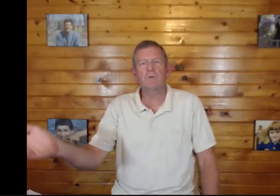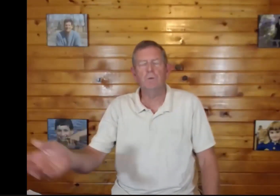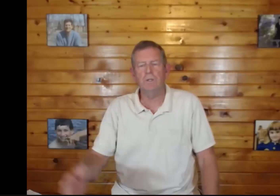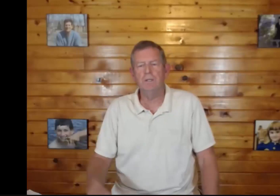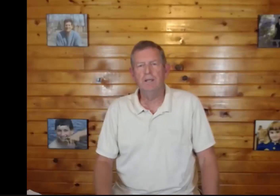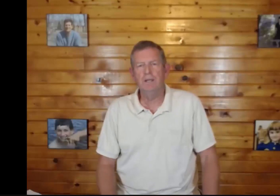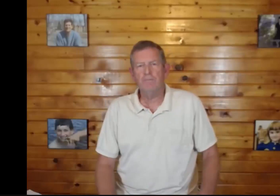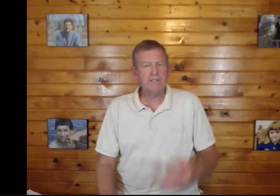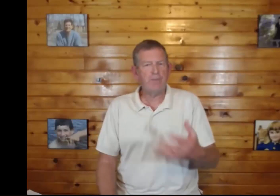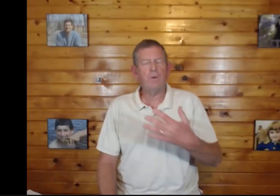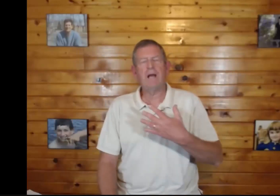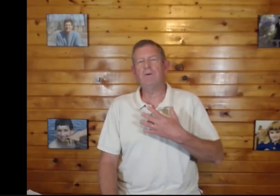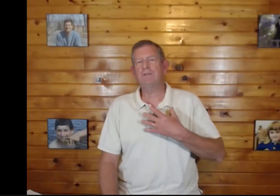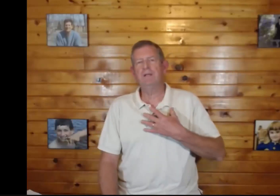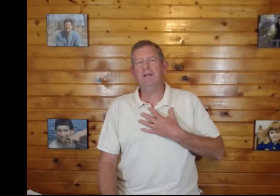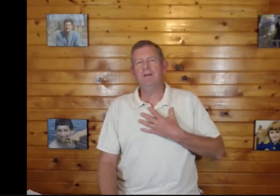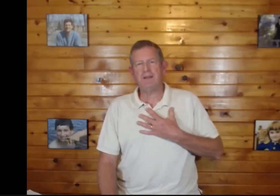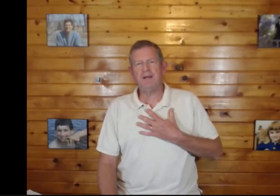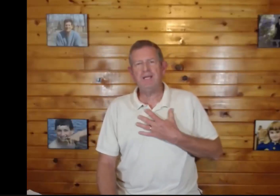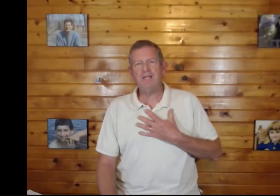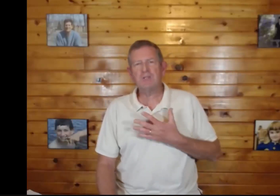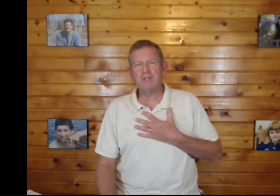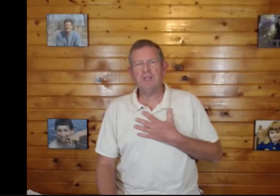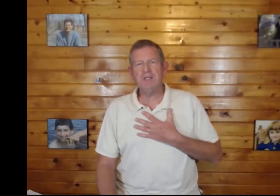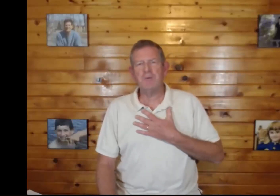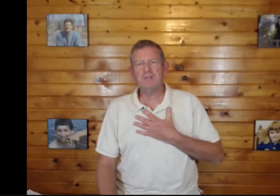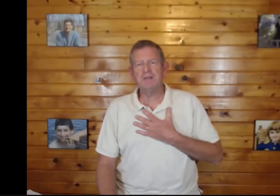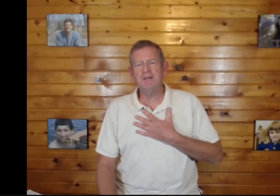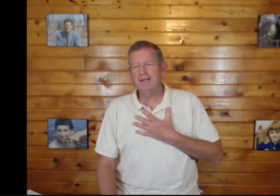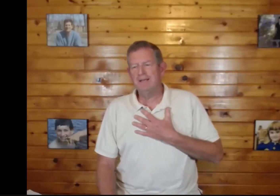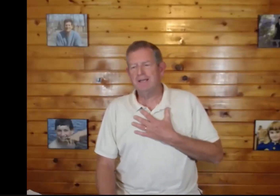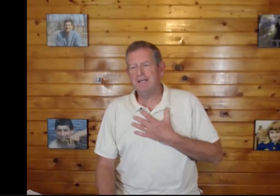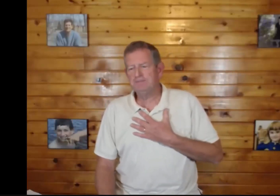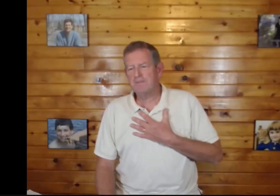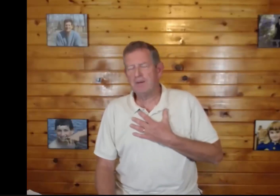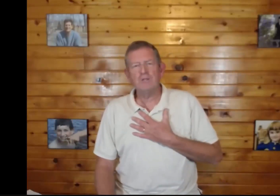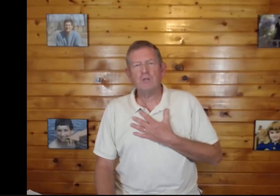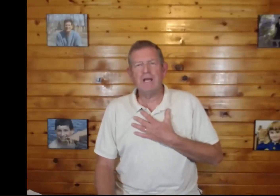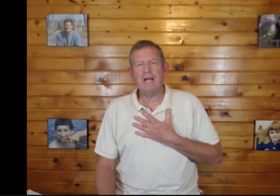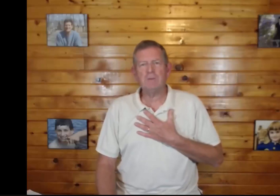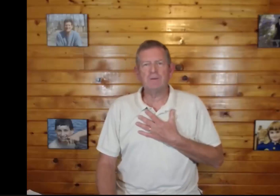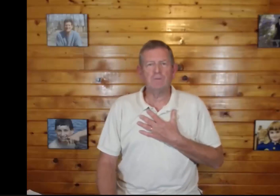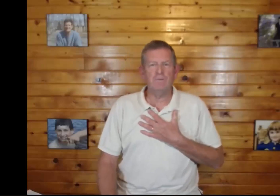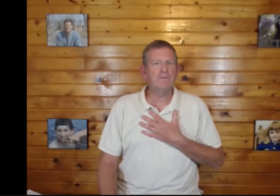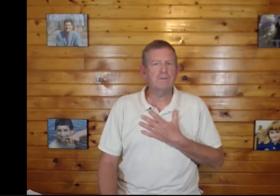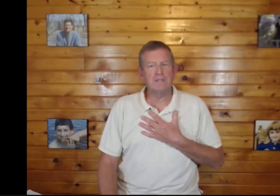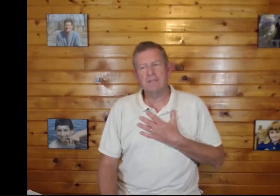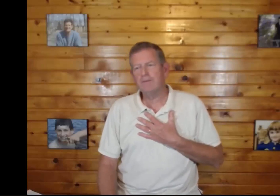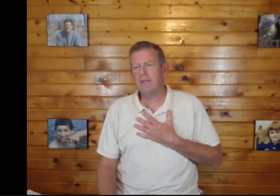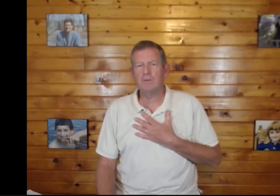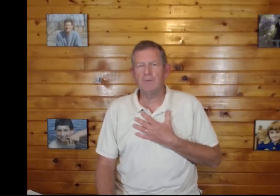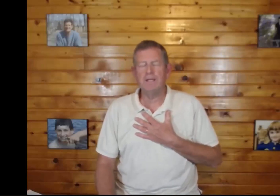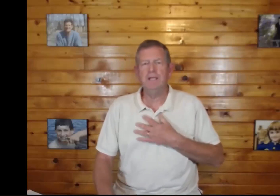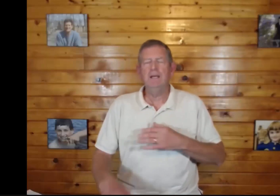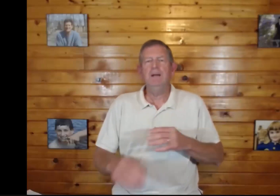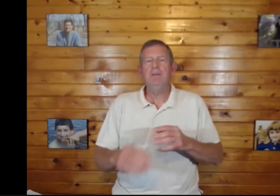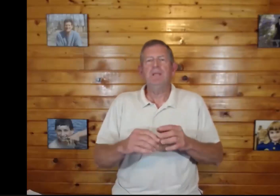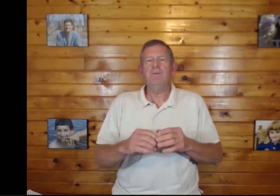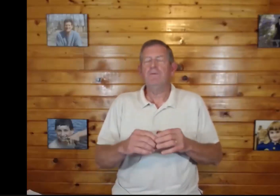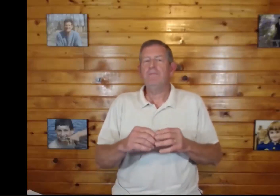typical school. For example, when I was back in the 1960s, I was in a French class when I was in 5th, 6th, 7th, 8th